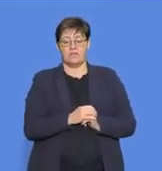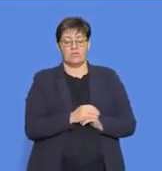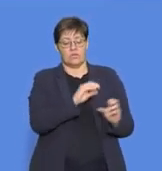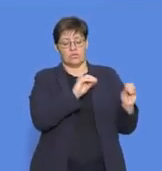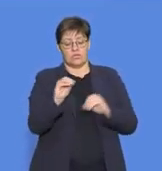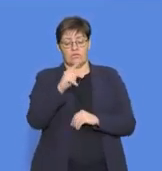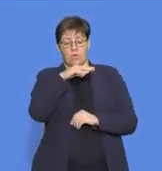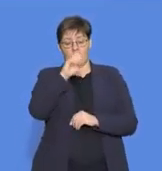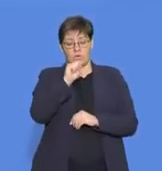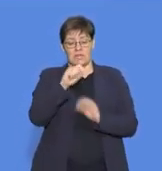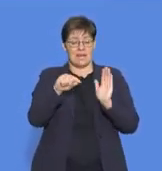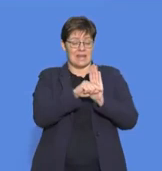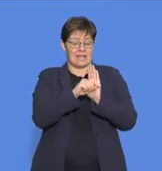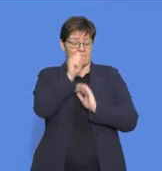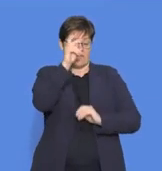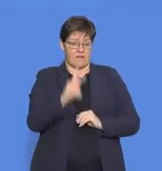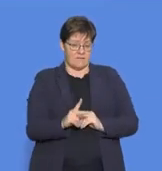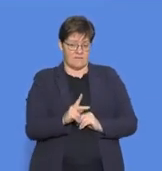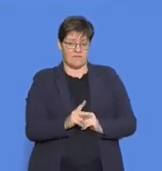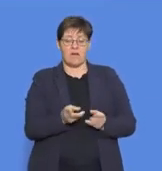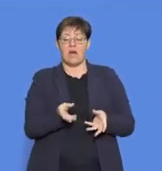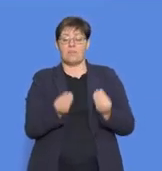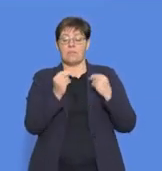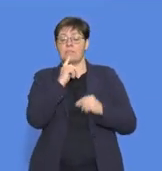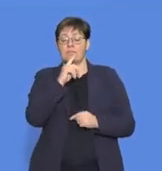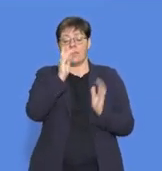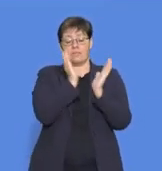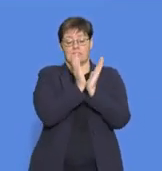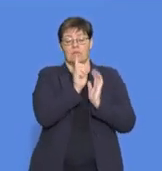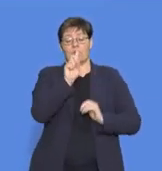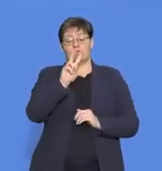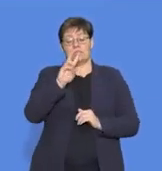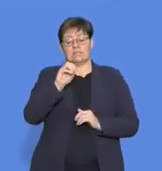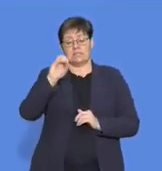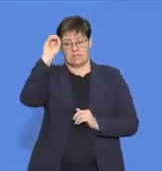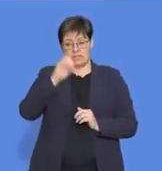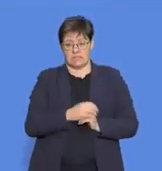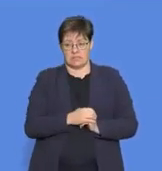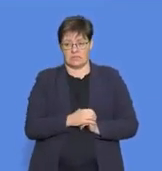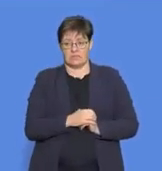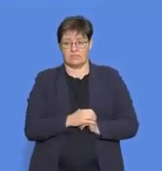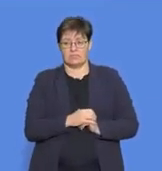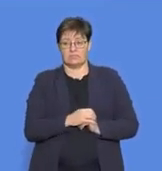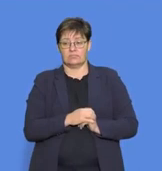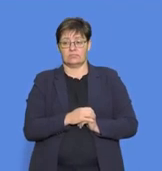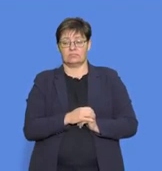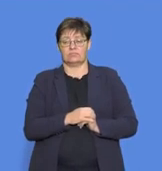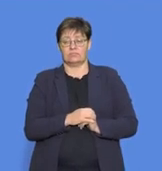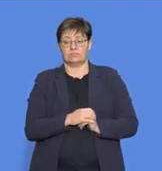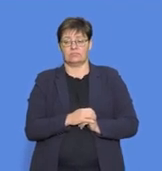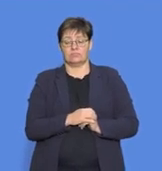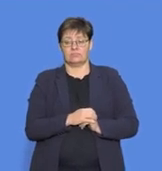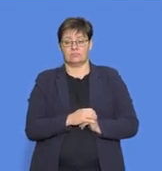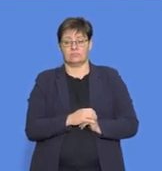cos of negative a half, and the answer that we'll get is 120 degrees. So it means that this